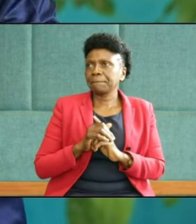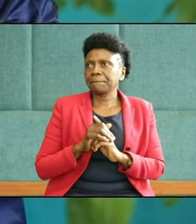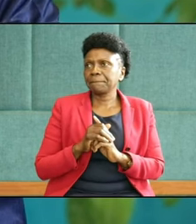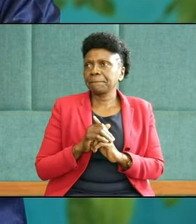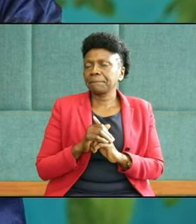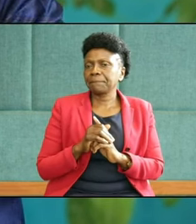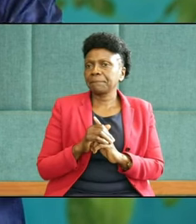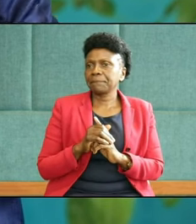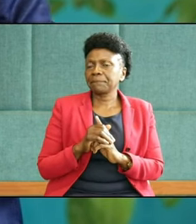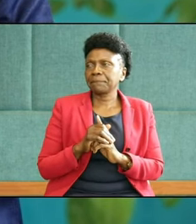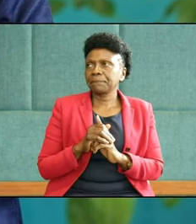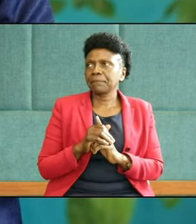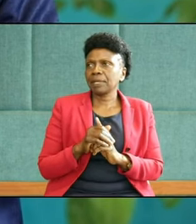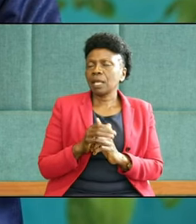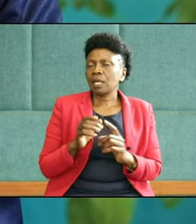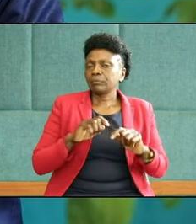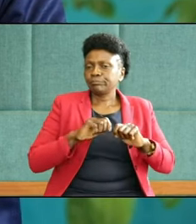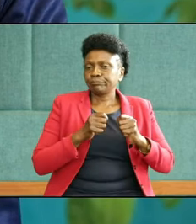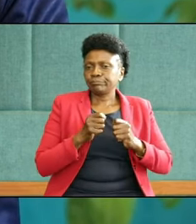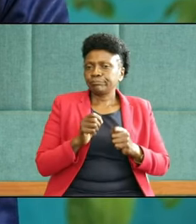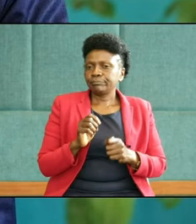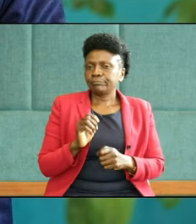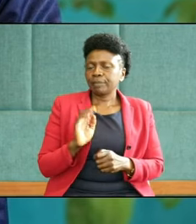it breaks my heart personally.